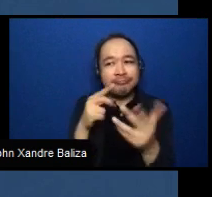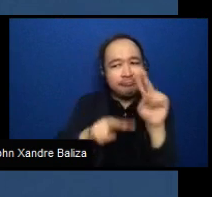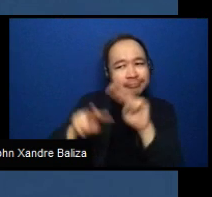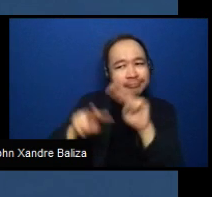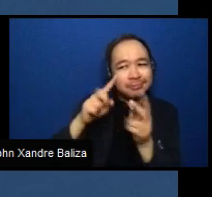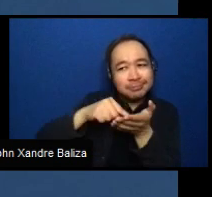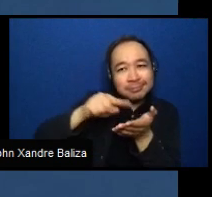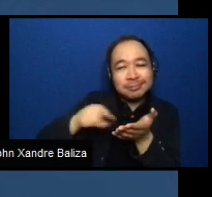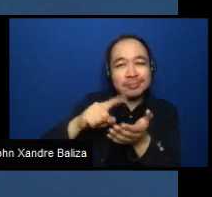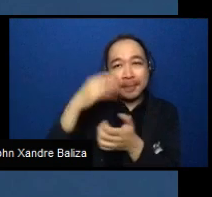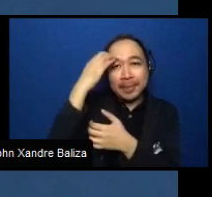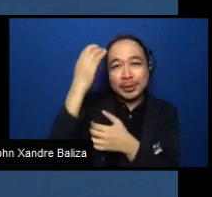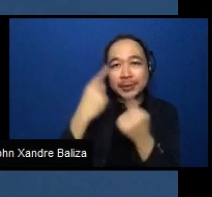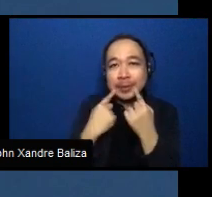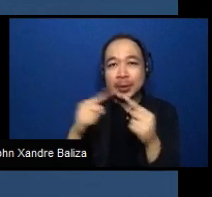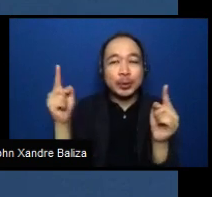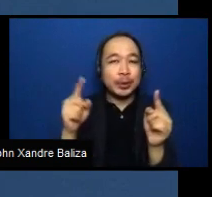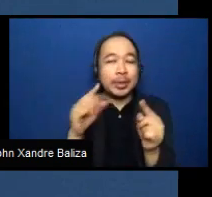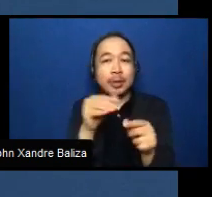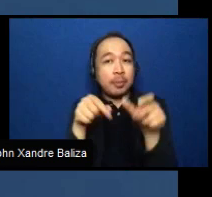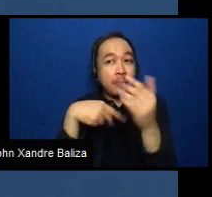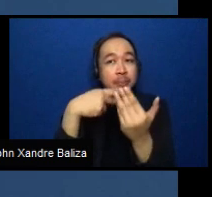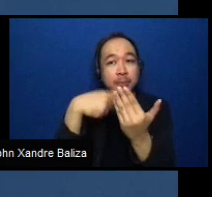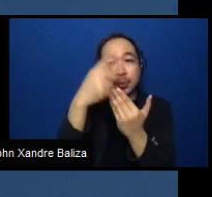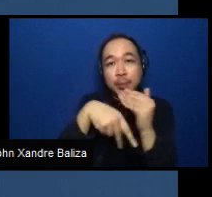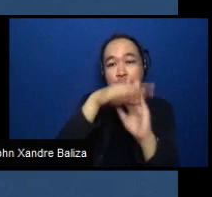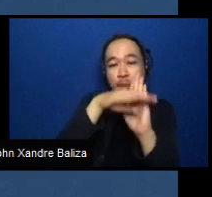ministerial declaration and the program of action.